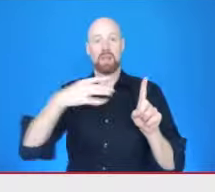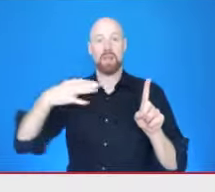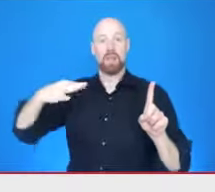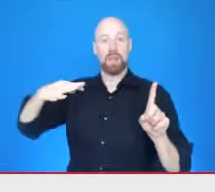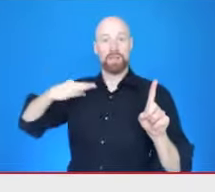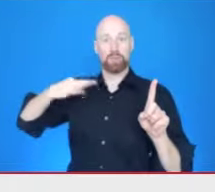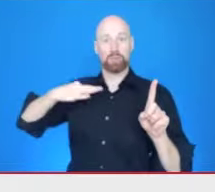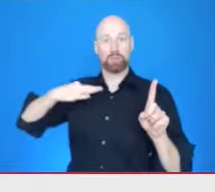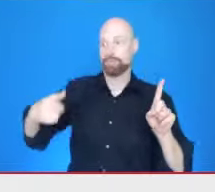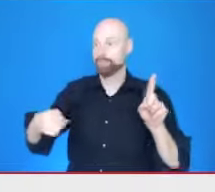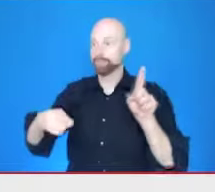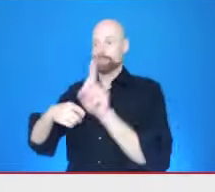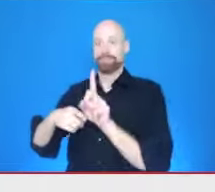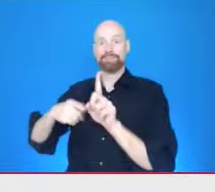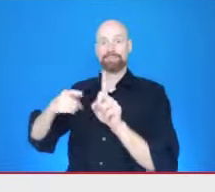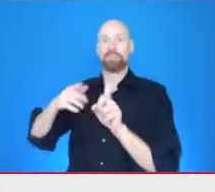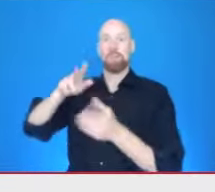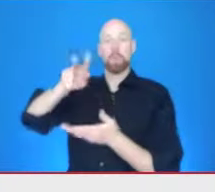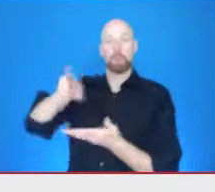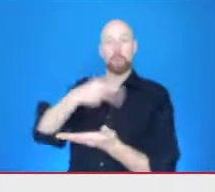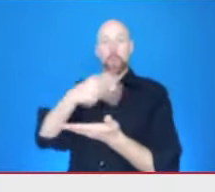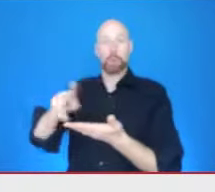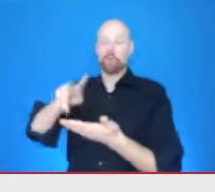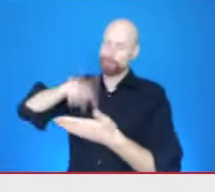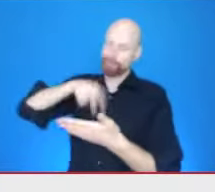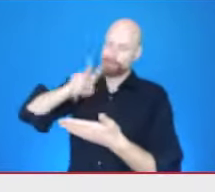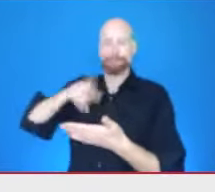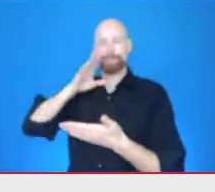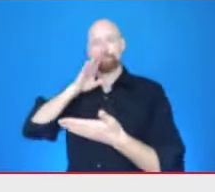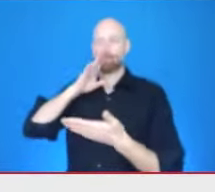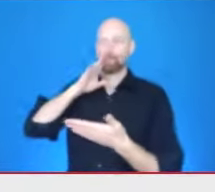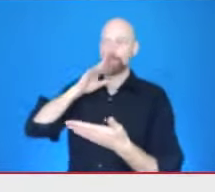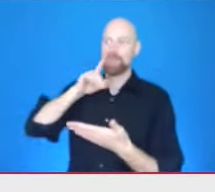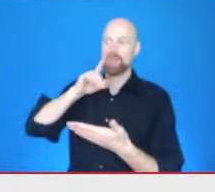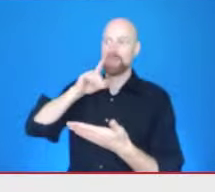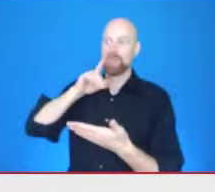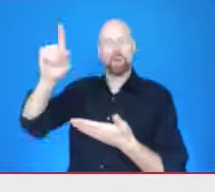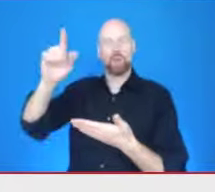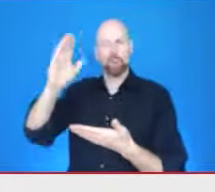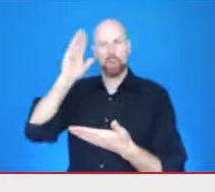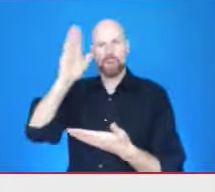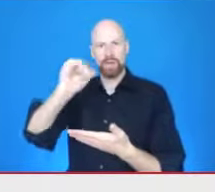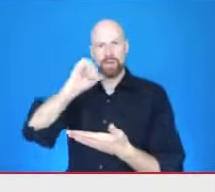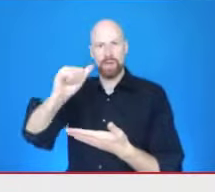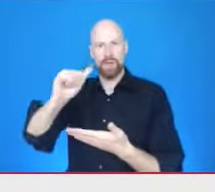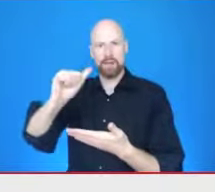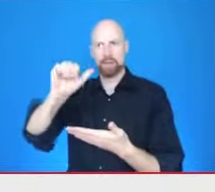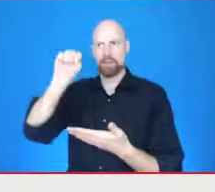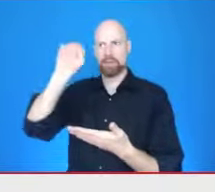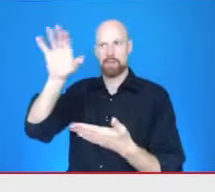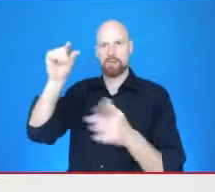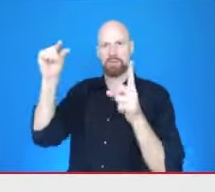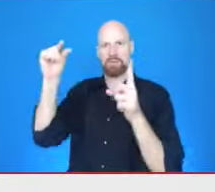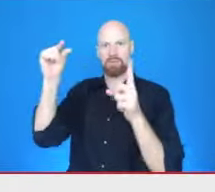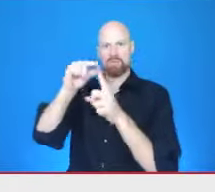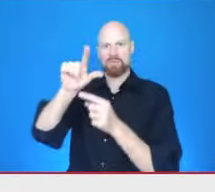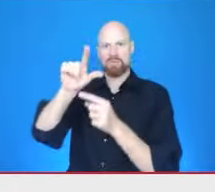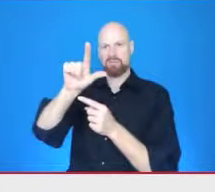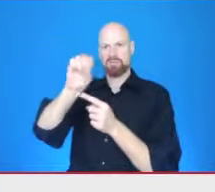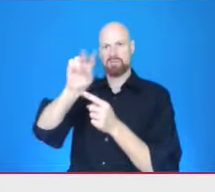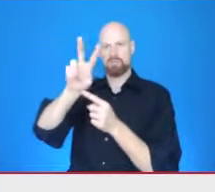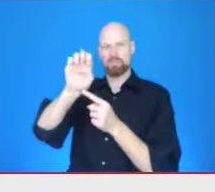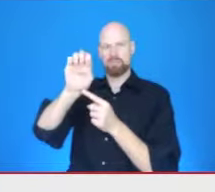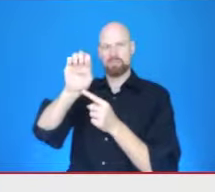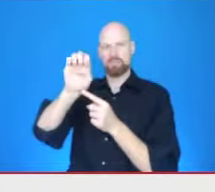us. Cirrhosis, diabetes, suicide, drunk driving, self-destructive behaviors, the list goes on. But this is not to say that everything